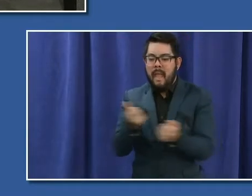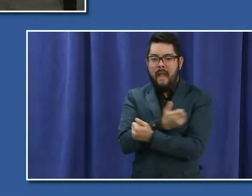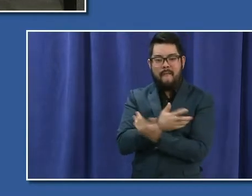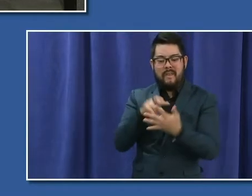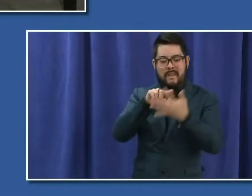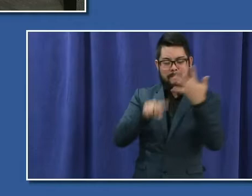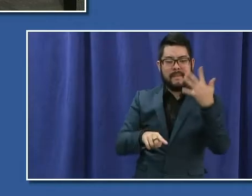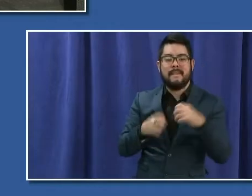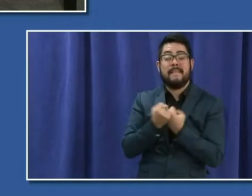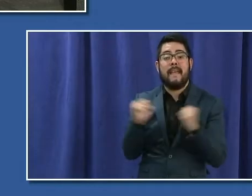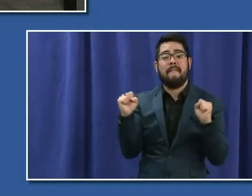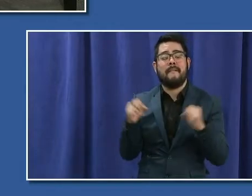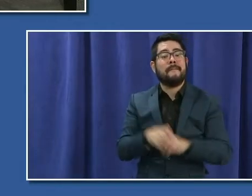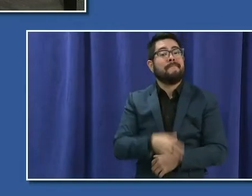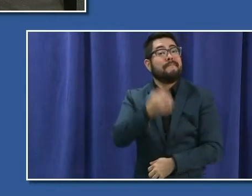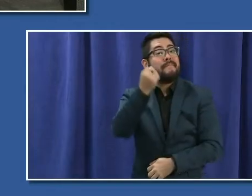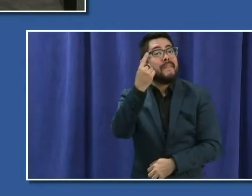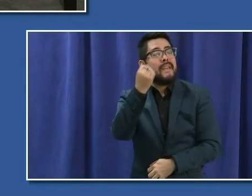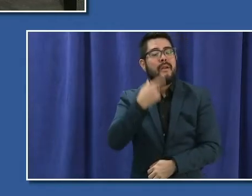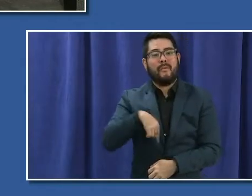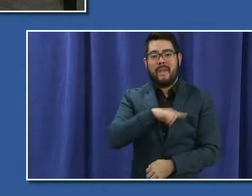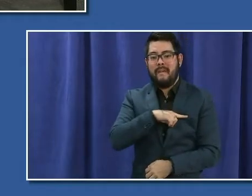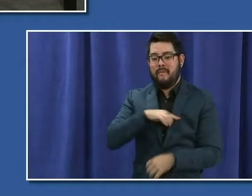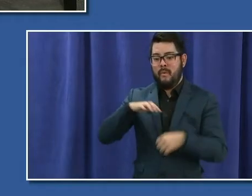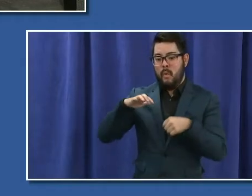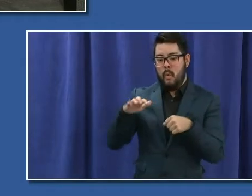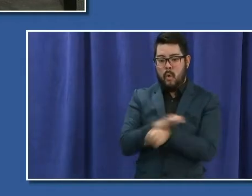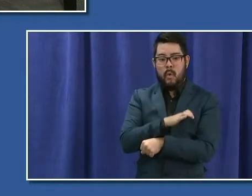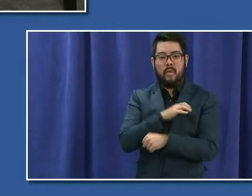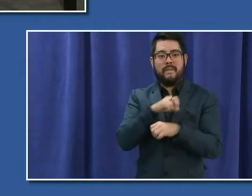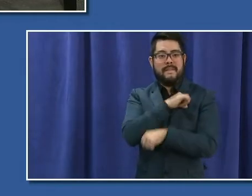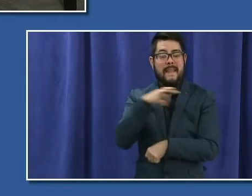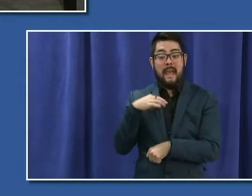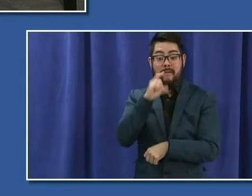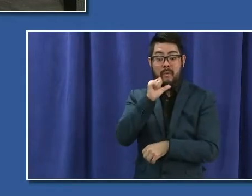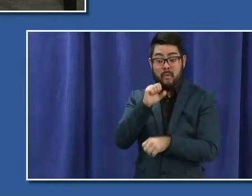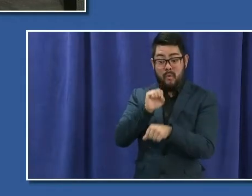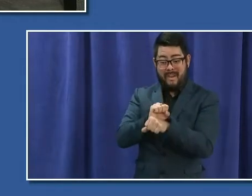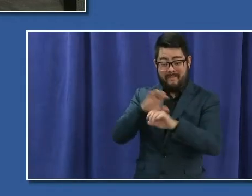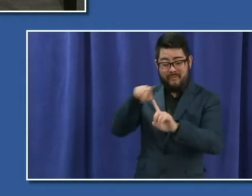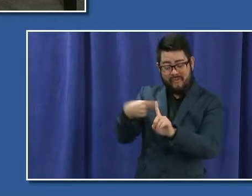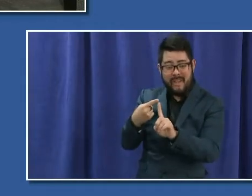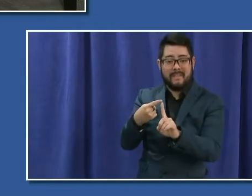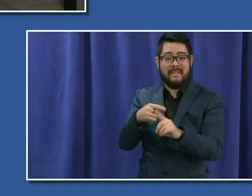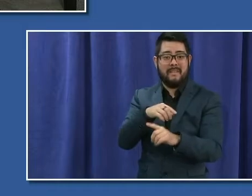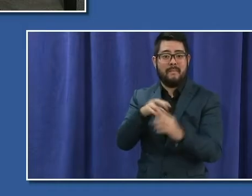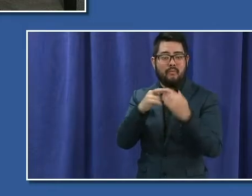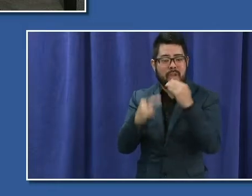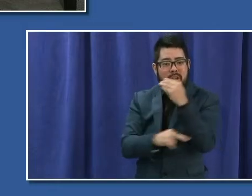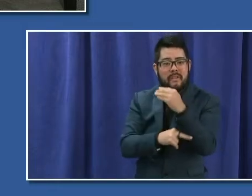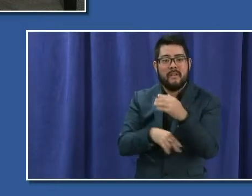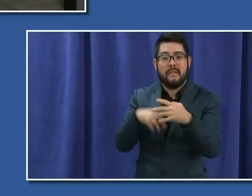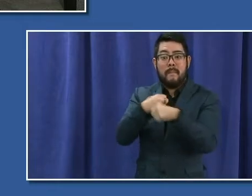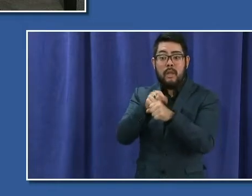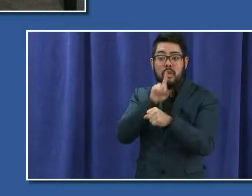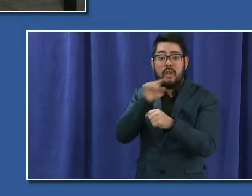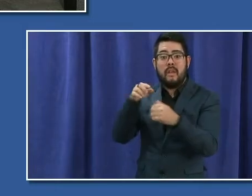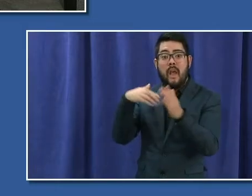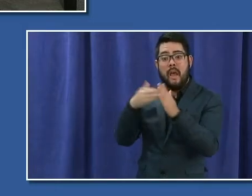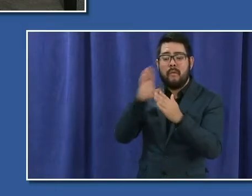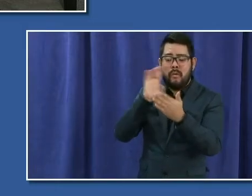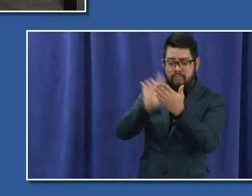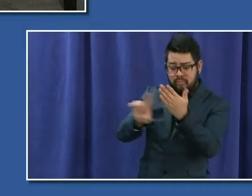fact, we have whole bridge crews and inspectors that make sure that they're functional, they're in a state of a good